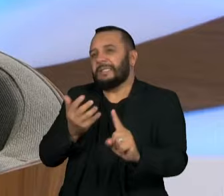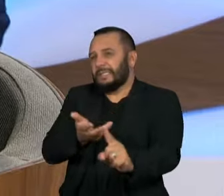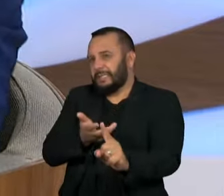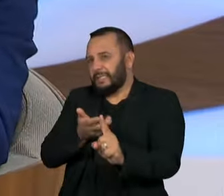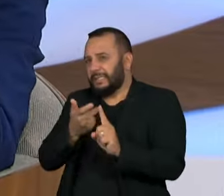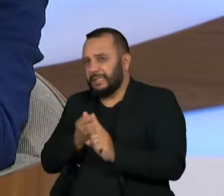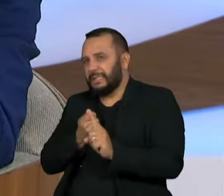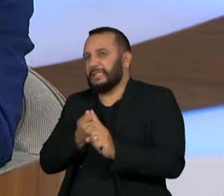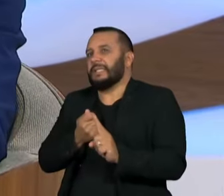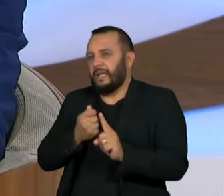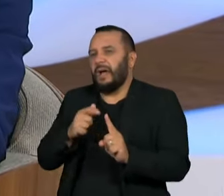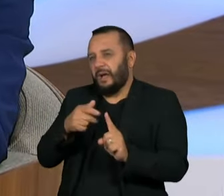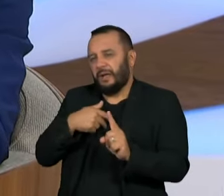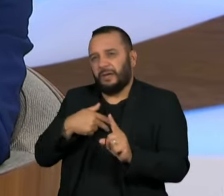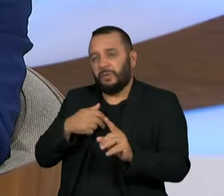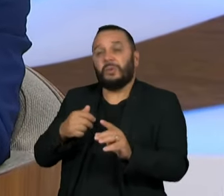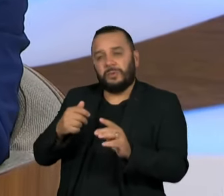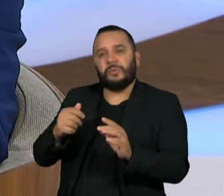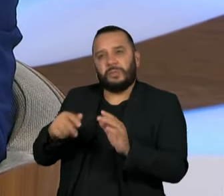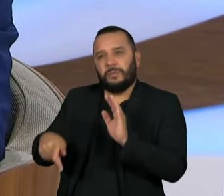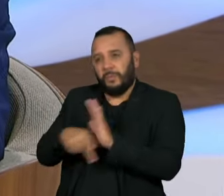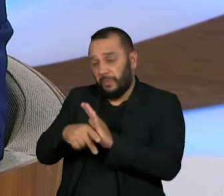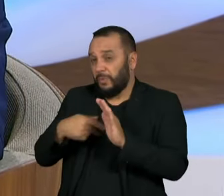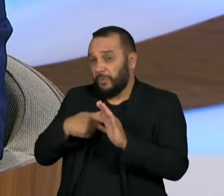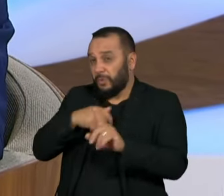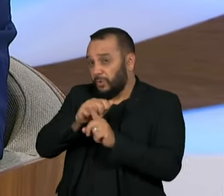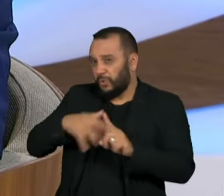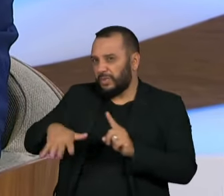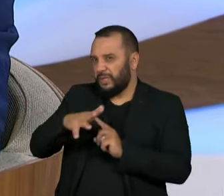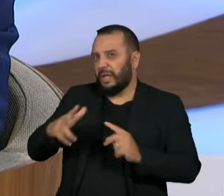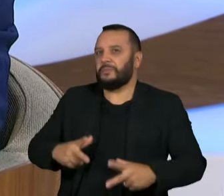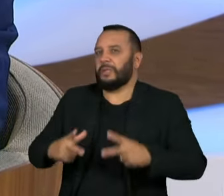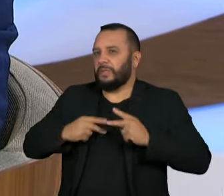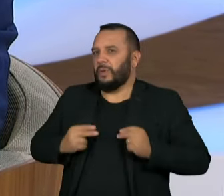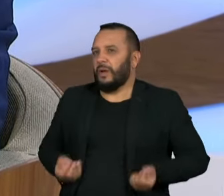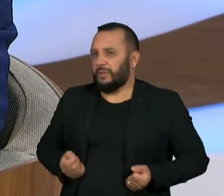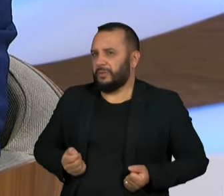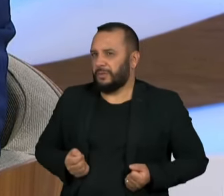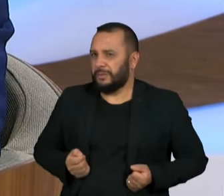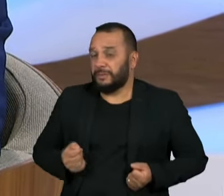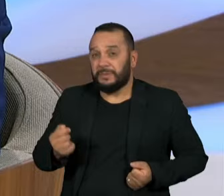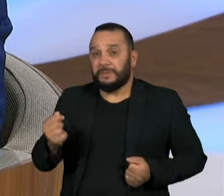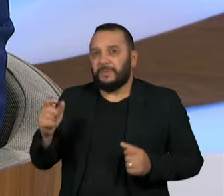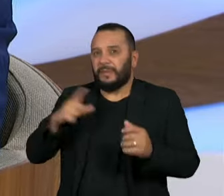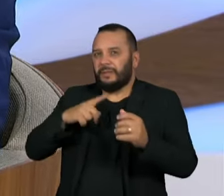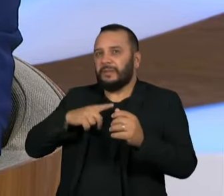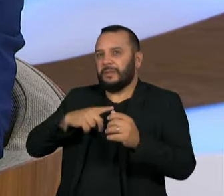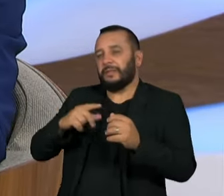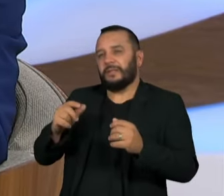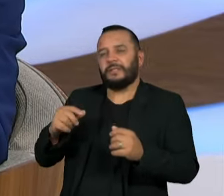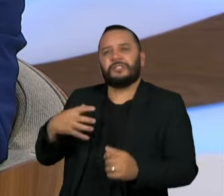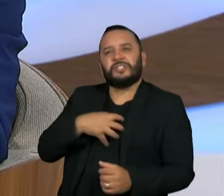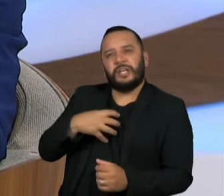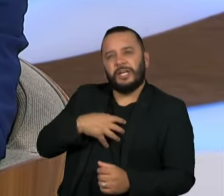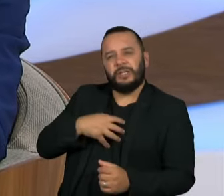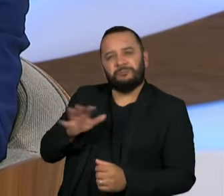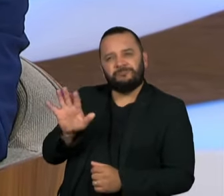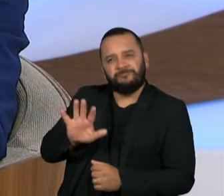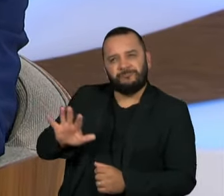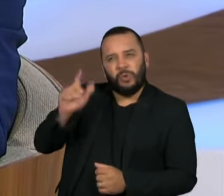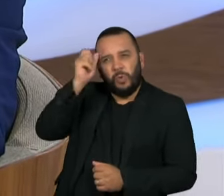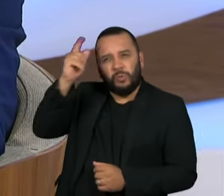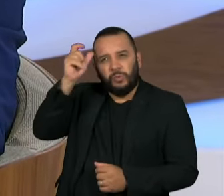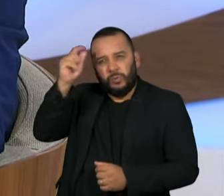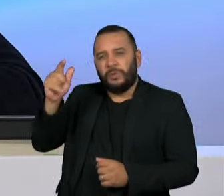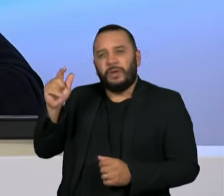society will reward. That worried me. So this shift in the climate, I suppose you could say